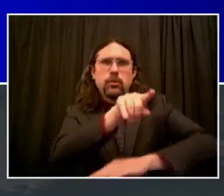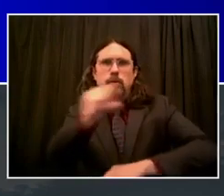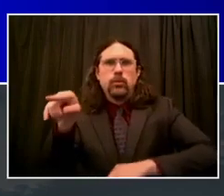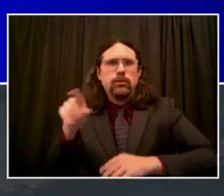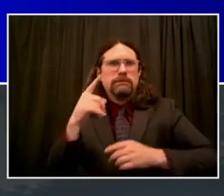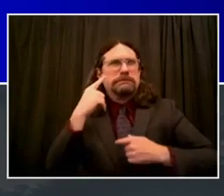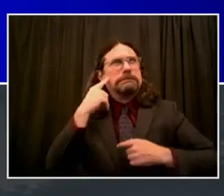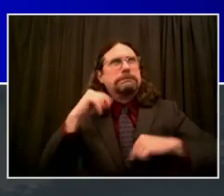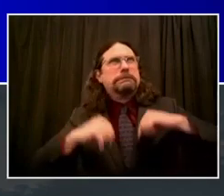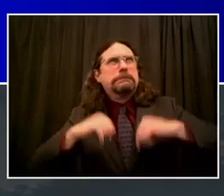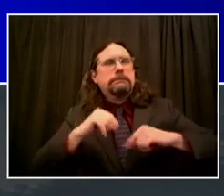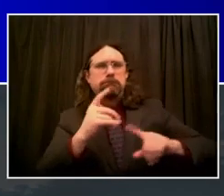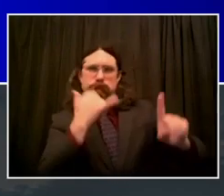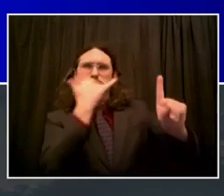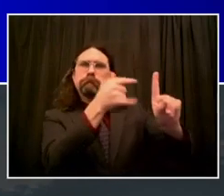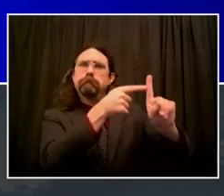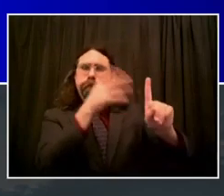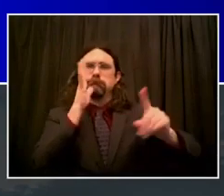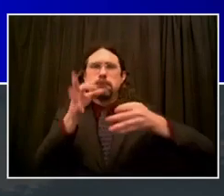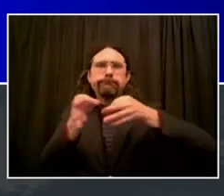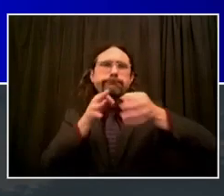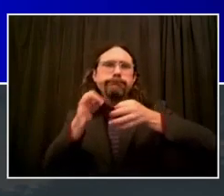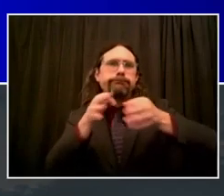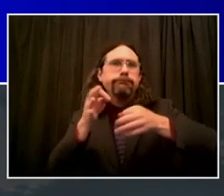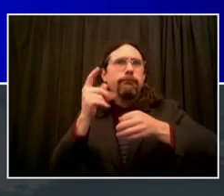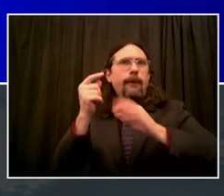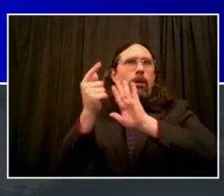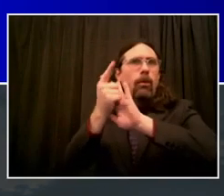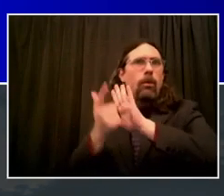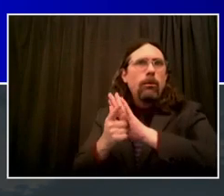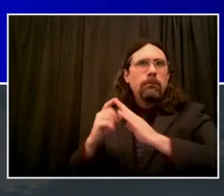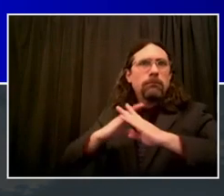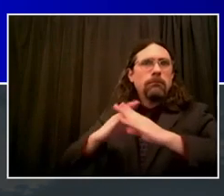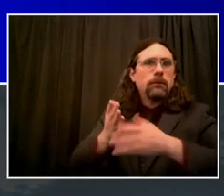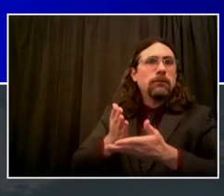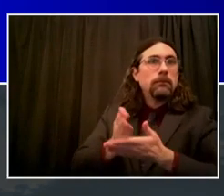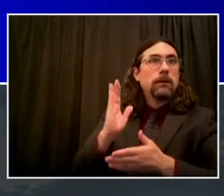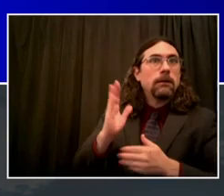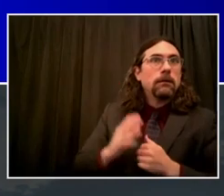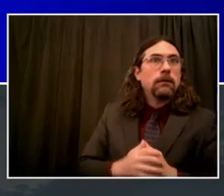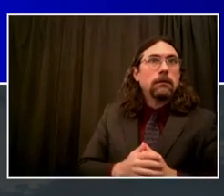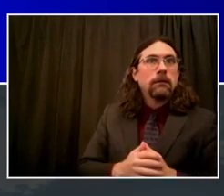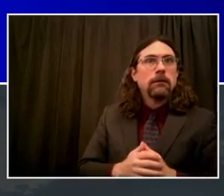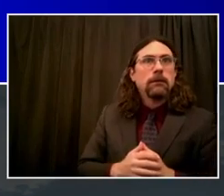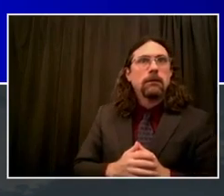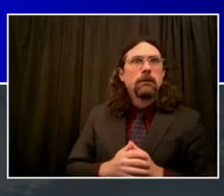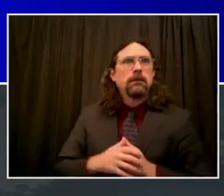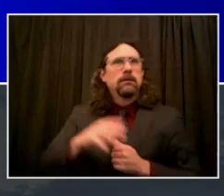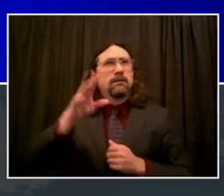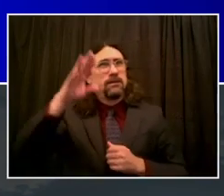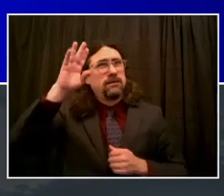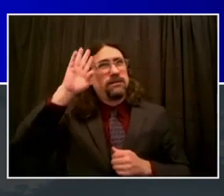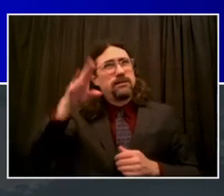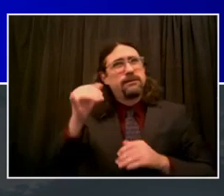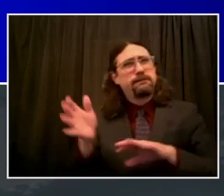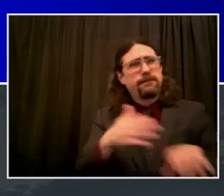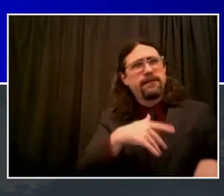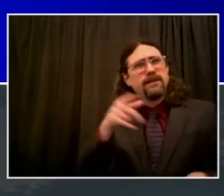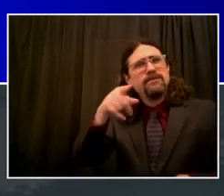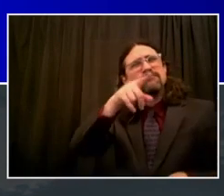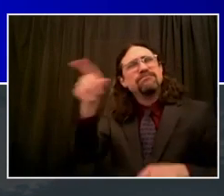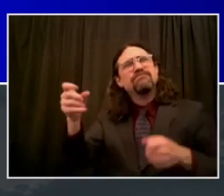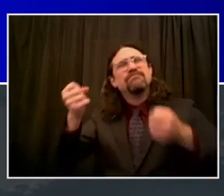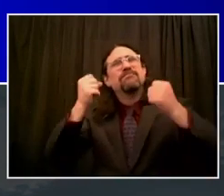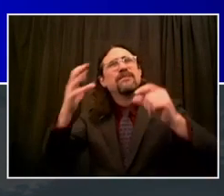city, are our nonprofit workers. This city, for generations, has been a place that